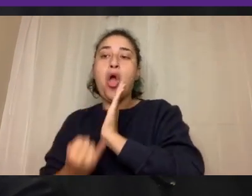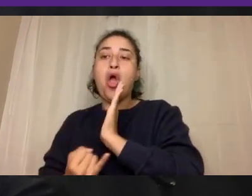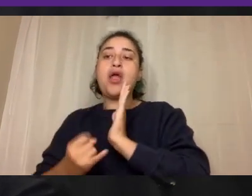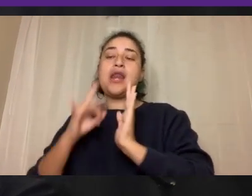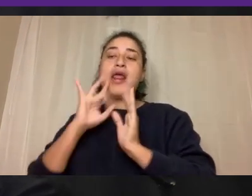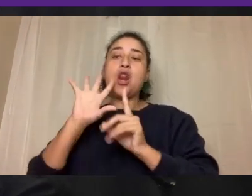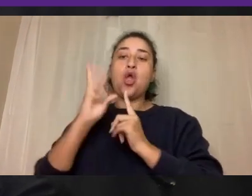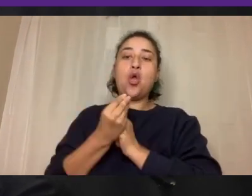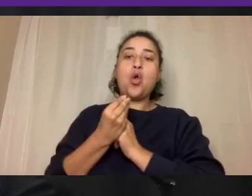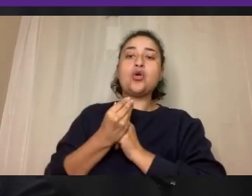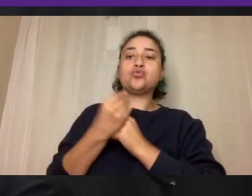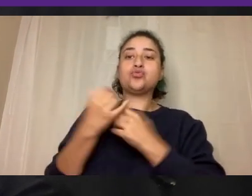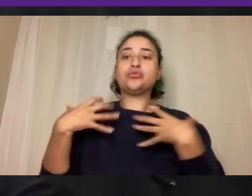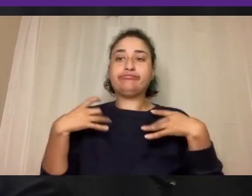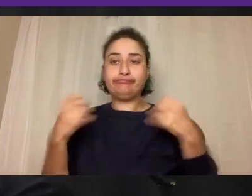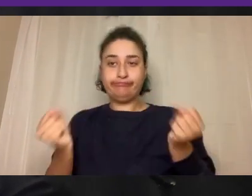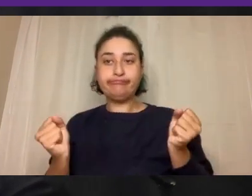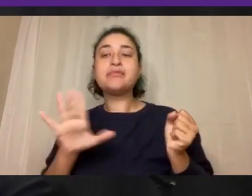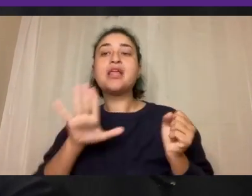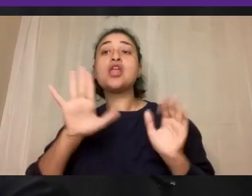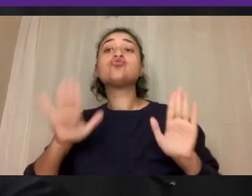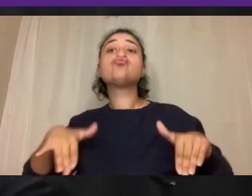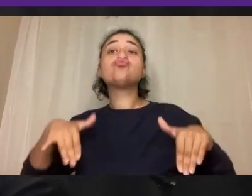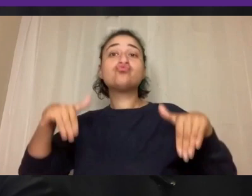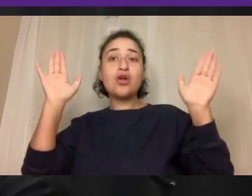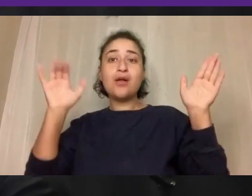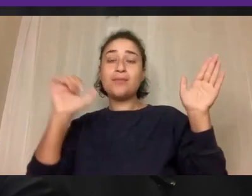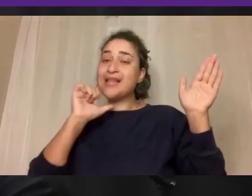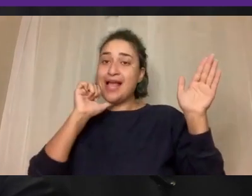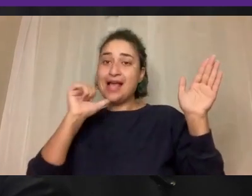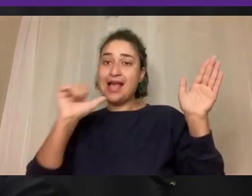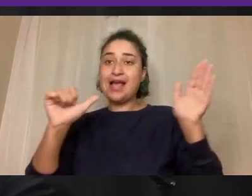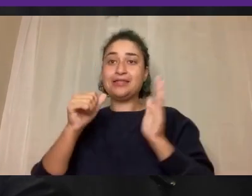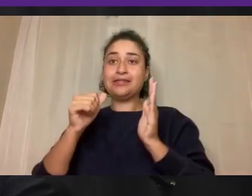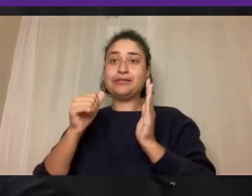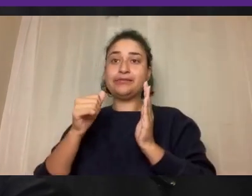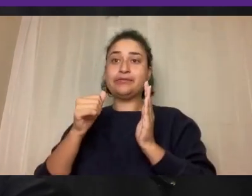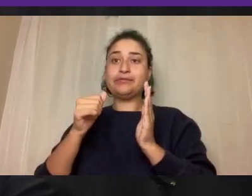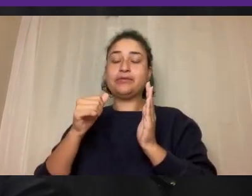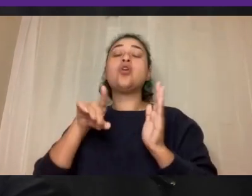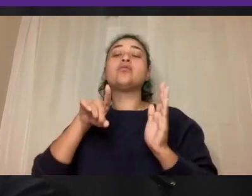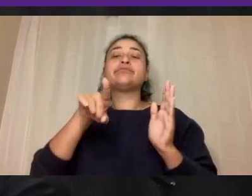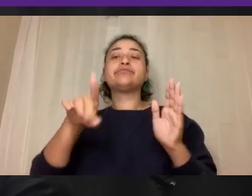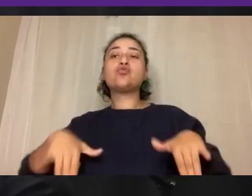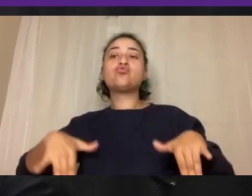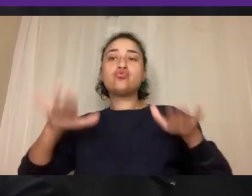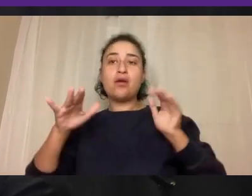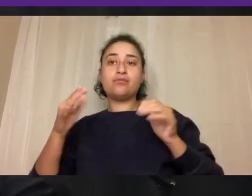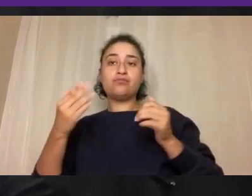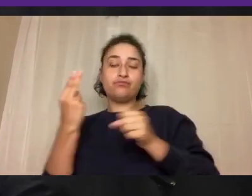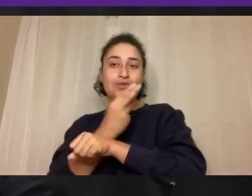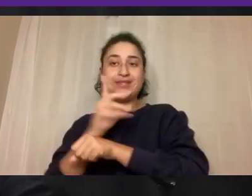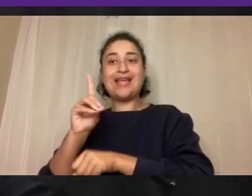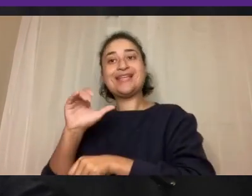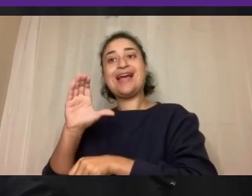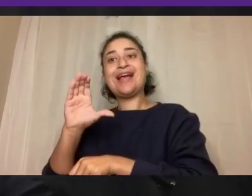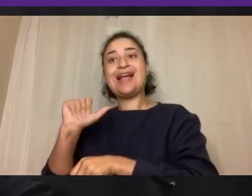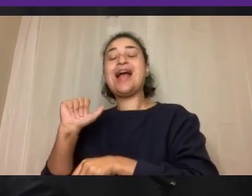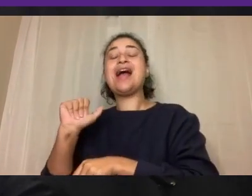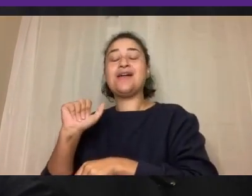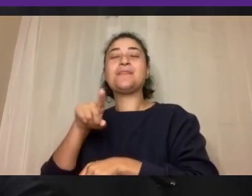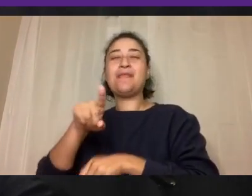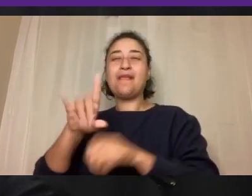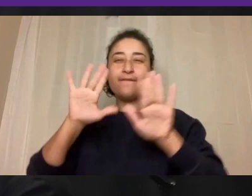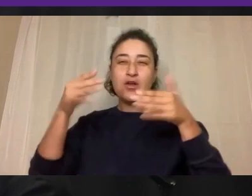as an undocumented immigrant and previously holding DACA, Federico's creative practice centers on the intersectionality of